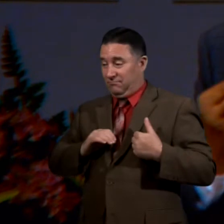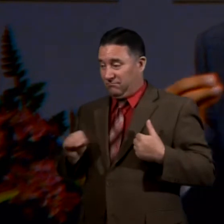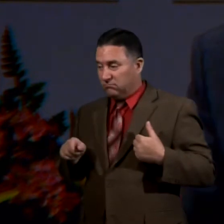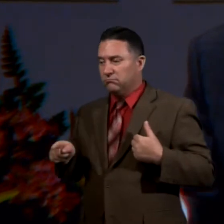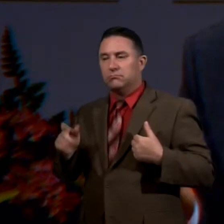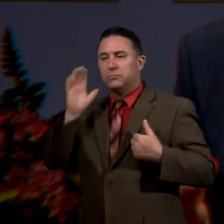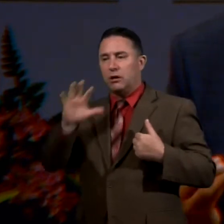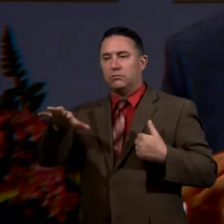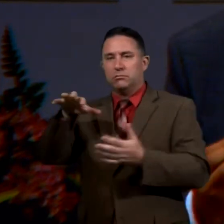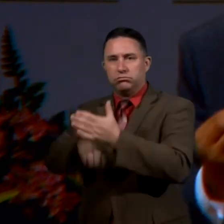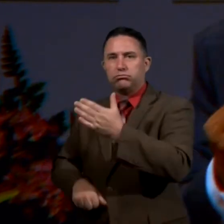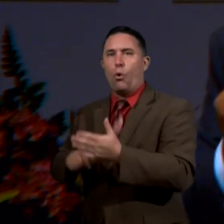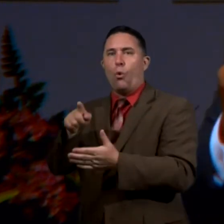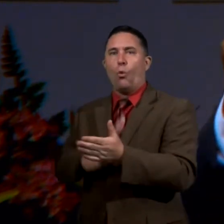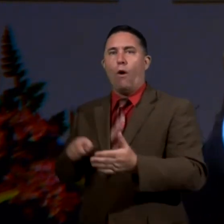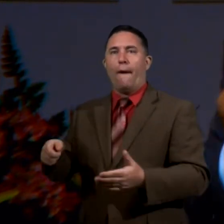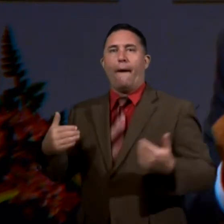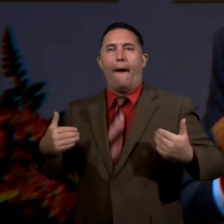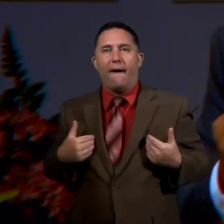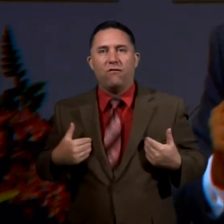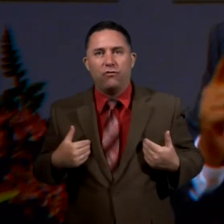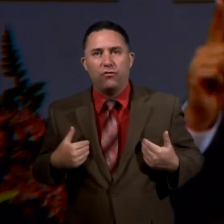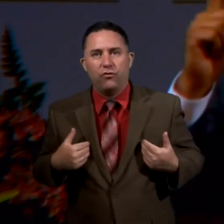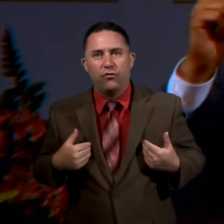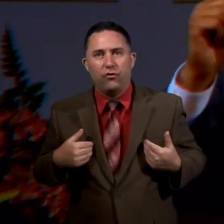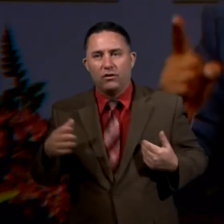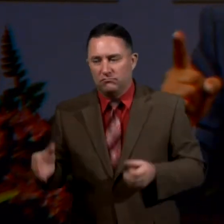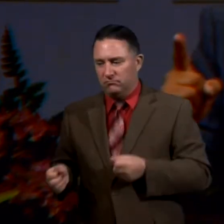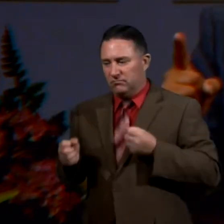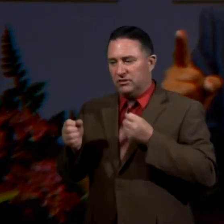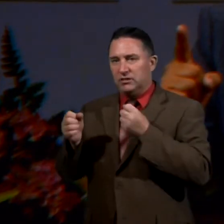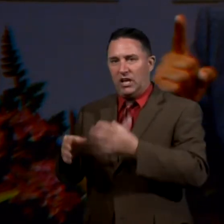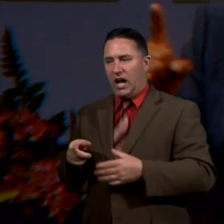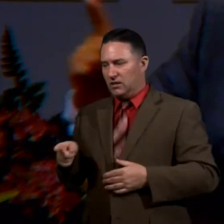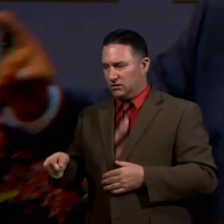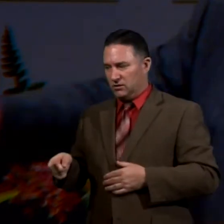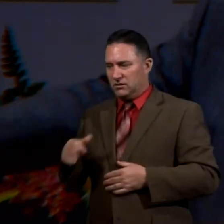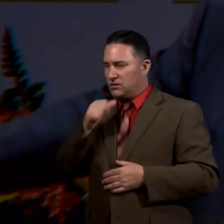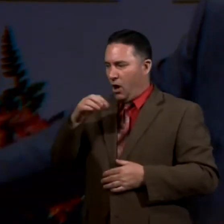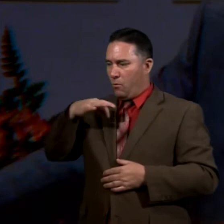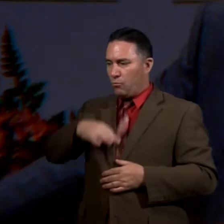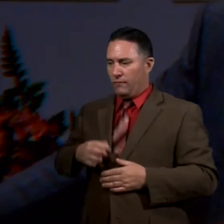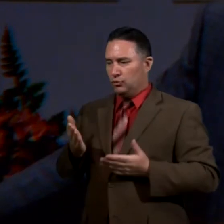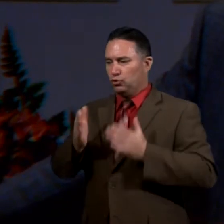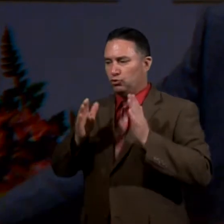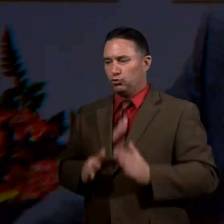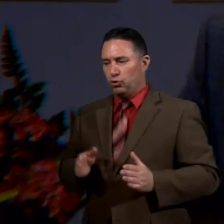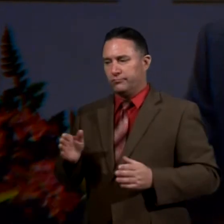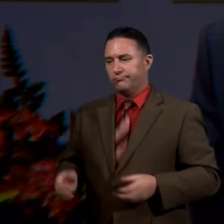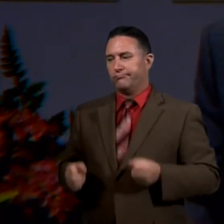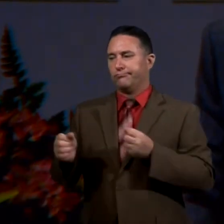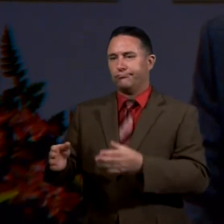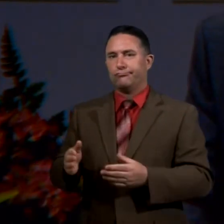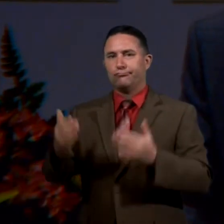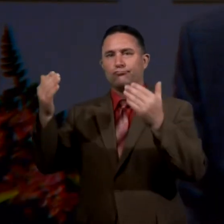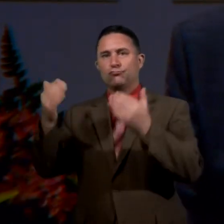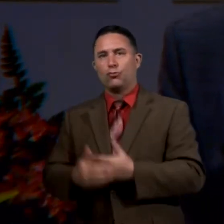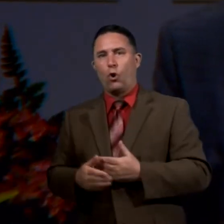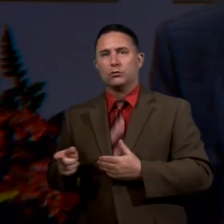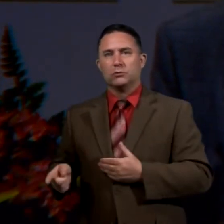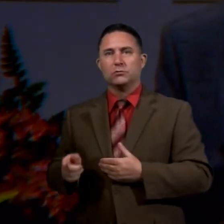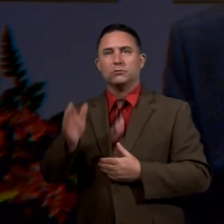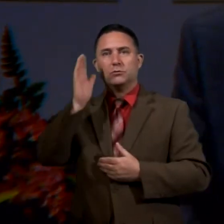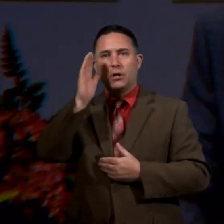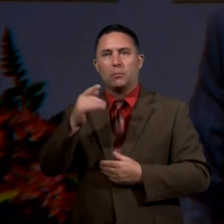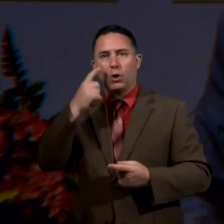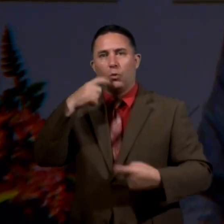not shall be taken away even that which he hath. And cast ye the unprofitable servant into outer darkness.